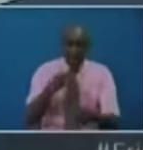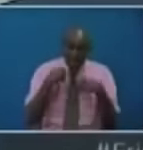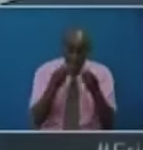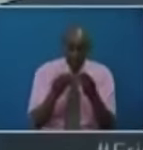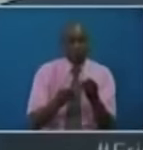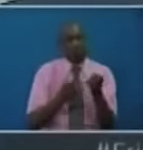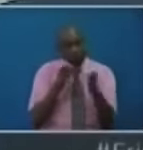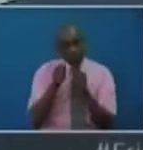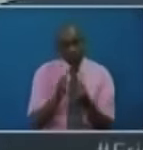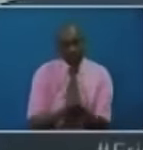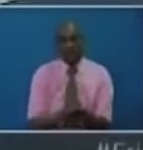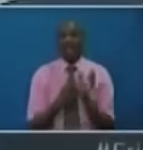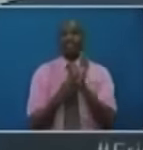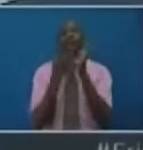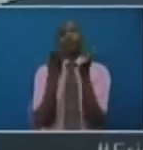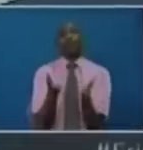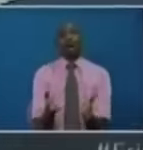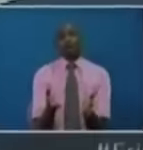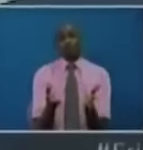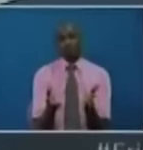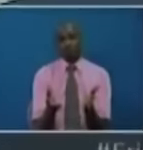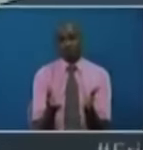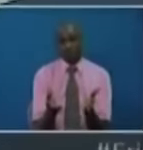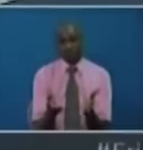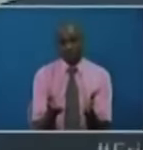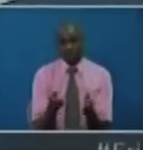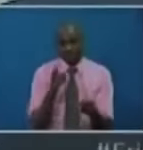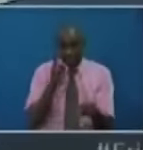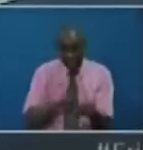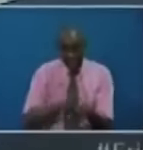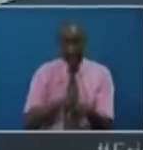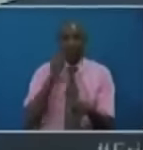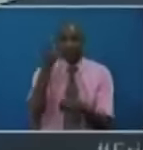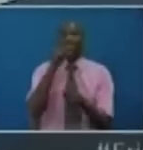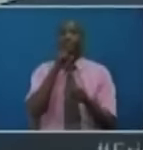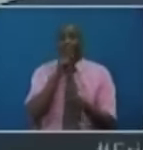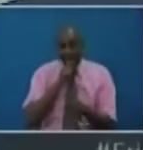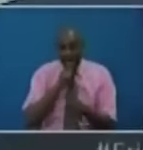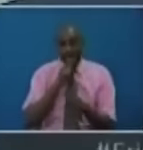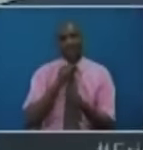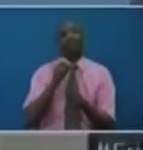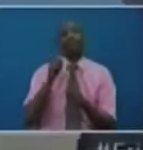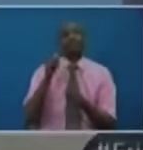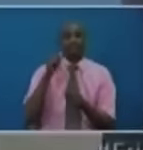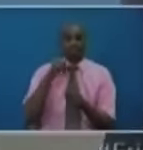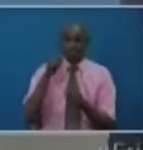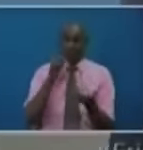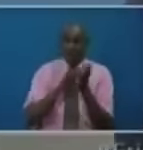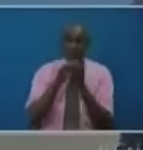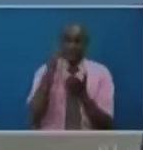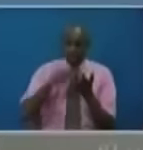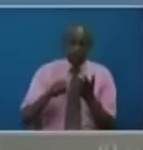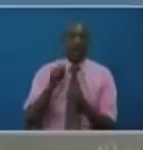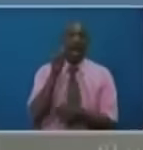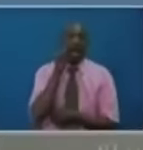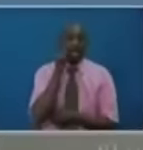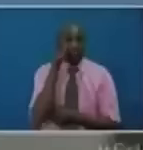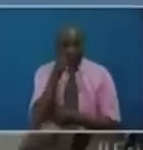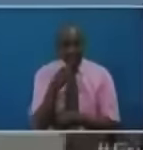power to rule. For example, now, when he brought the first man in Eden, mm. as the Bible says, he was